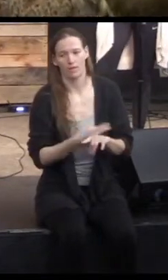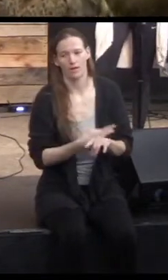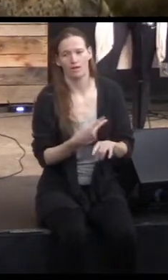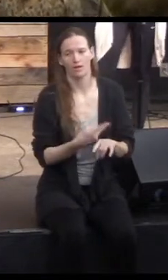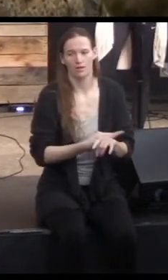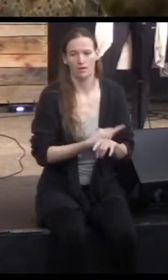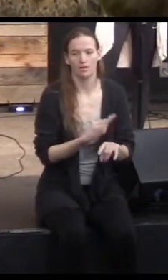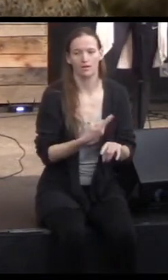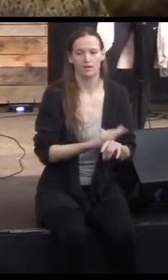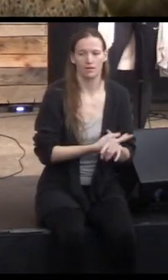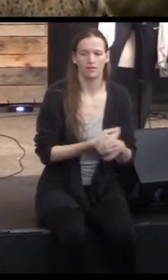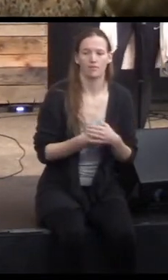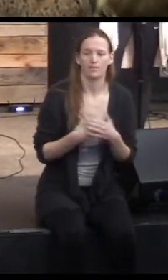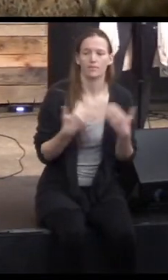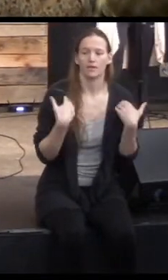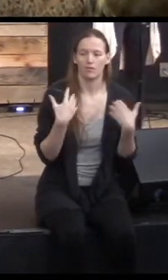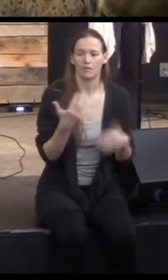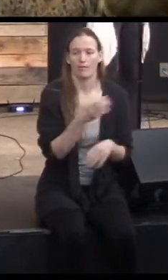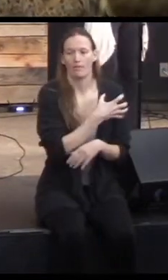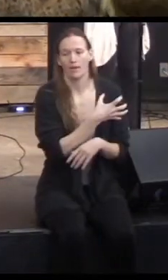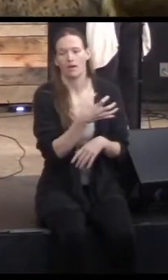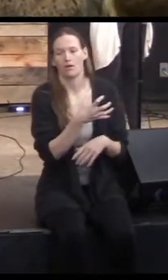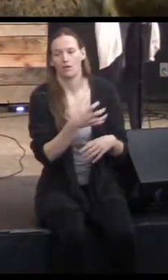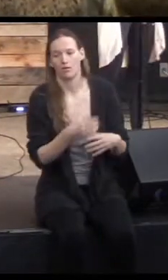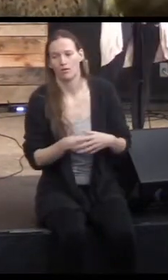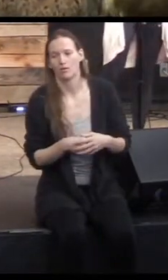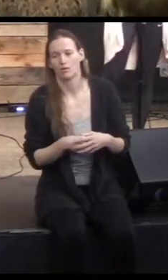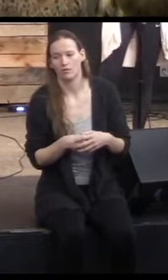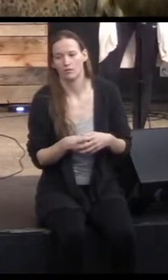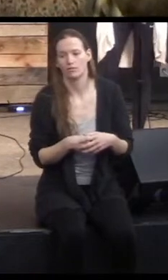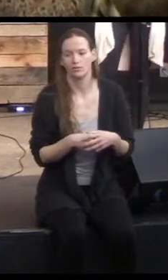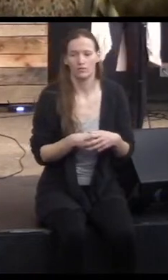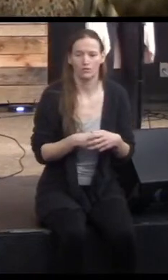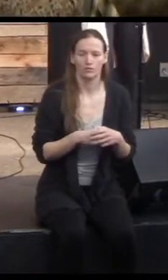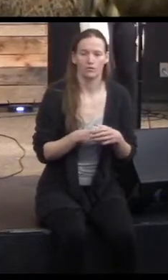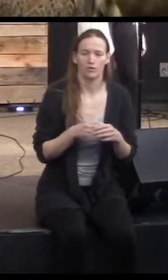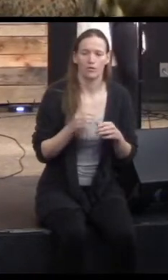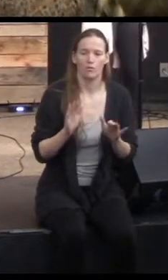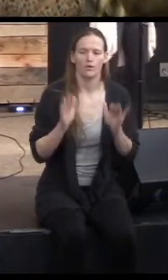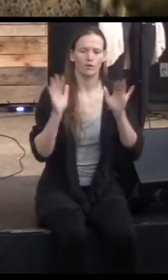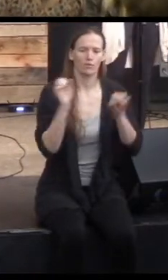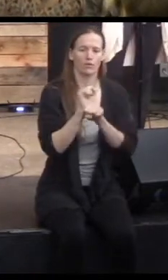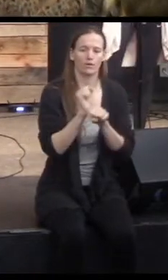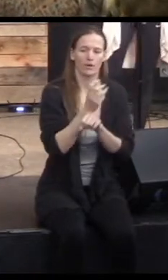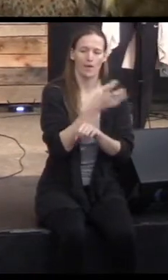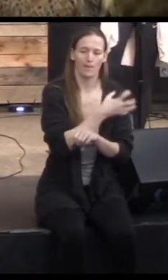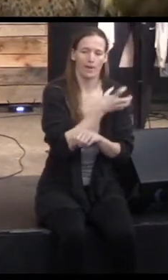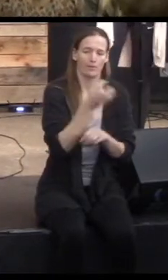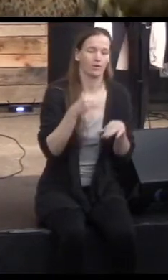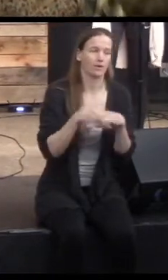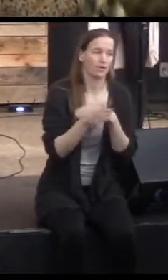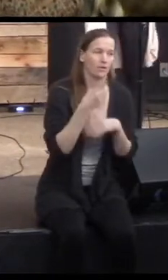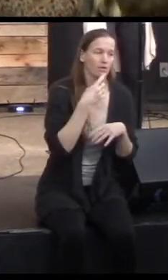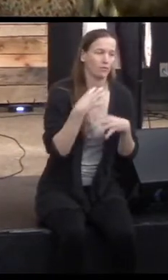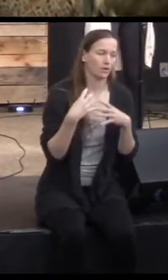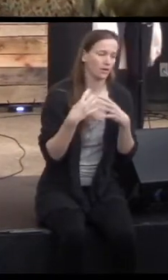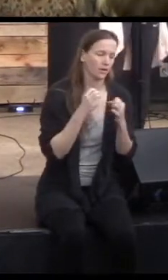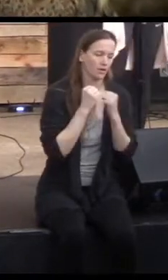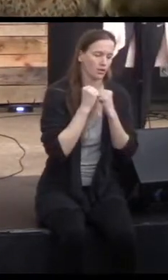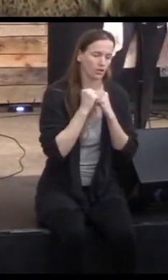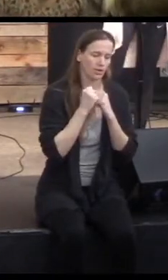of the Lamb. Of the Lamb. There is power. There is power. Wonder-working power in